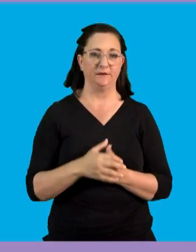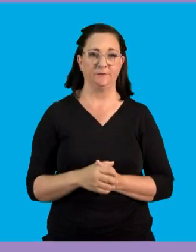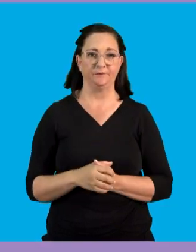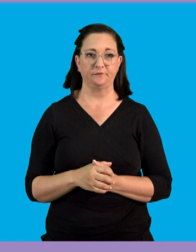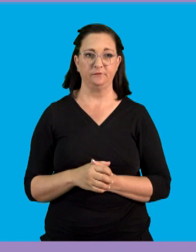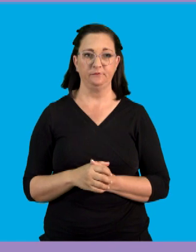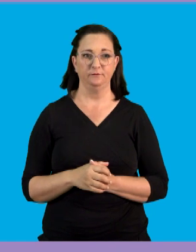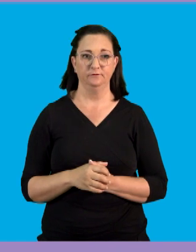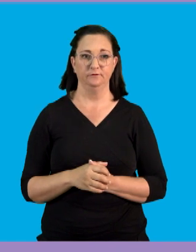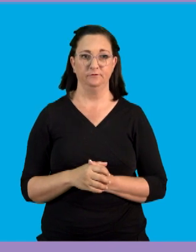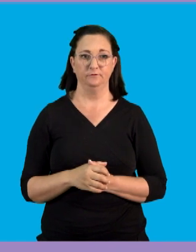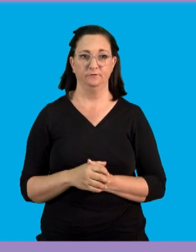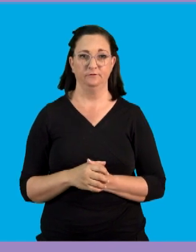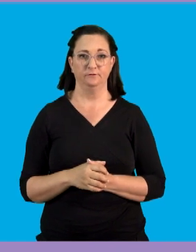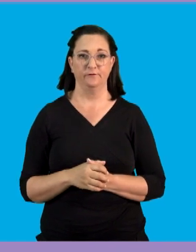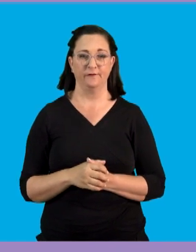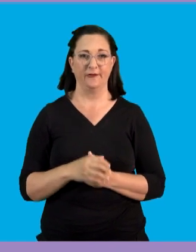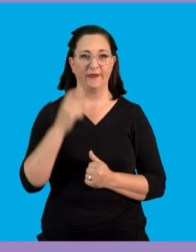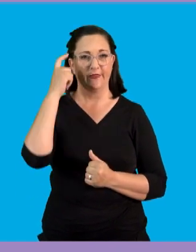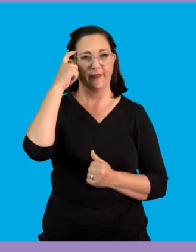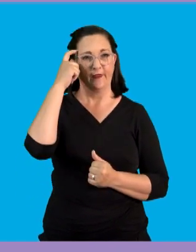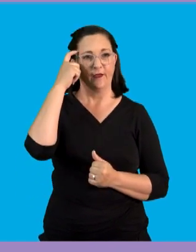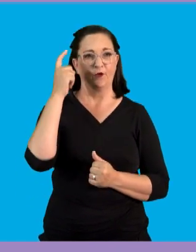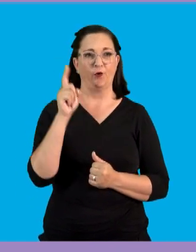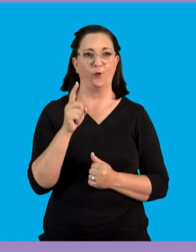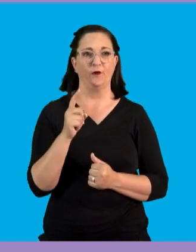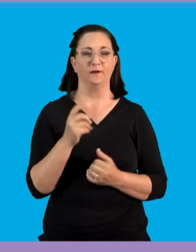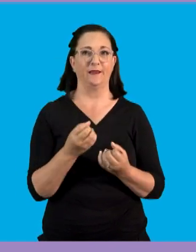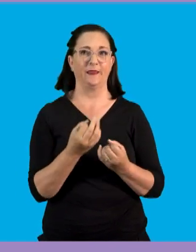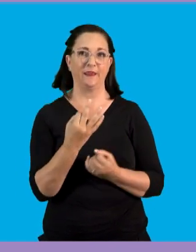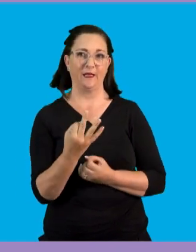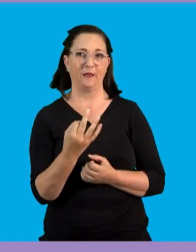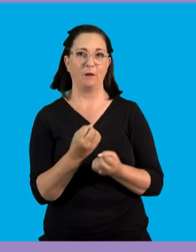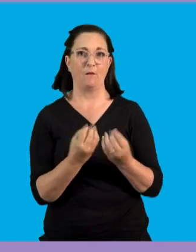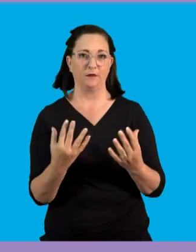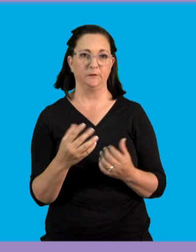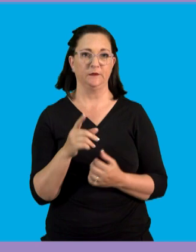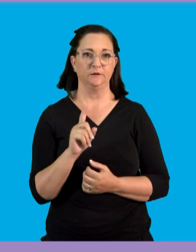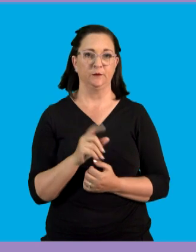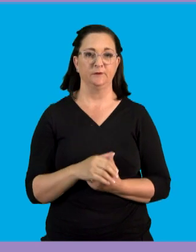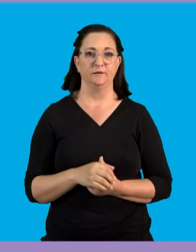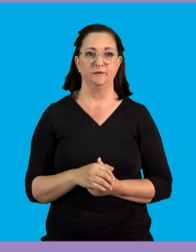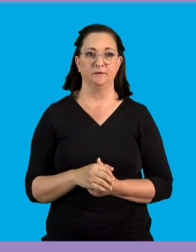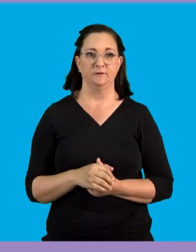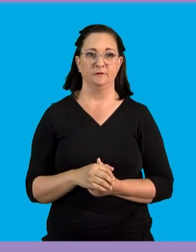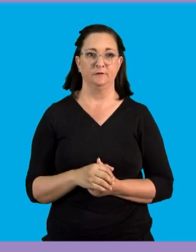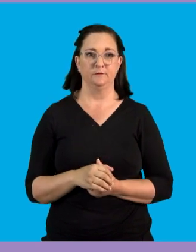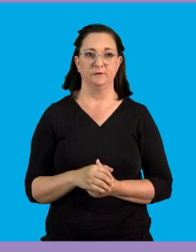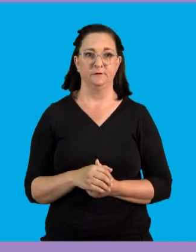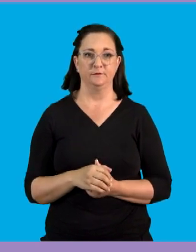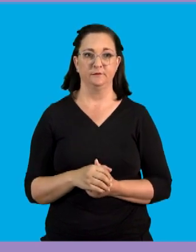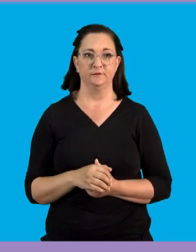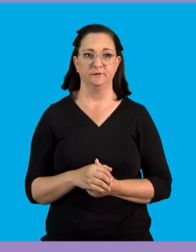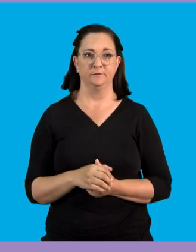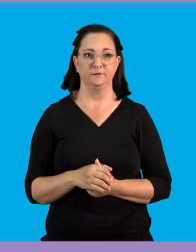simplify this improper fraction? Again, I need to think of the multiples of 3. How